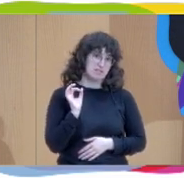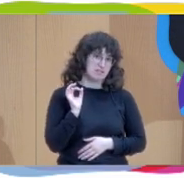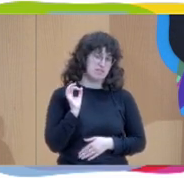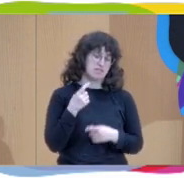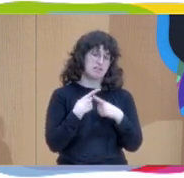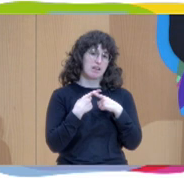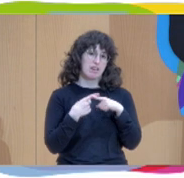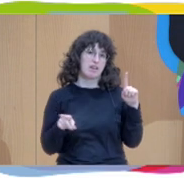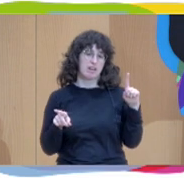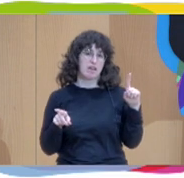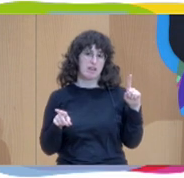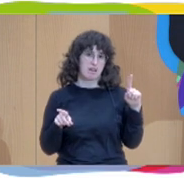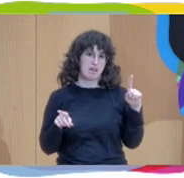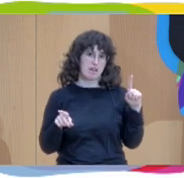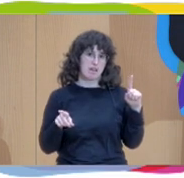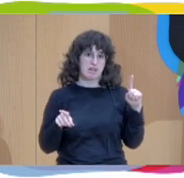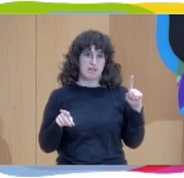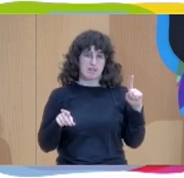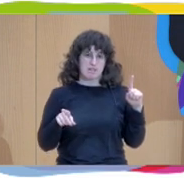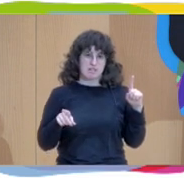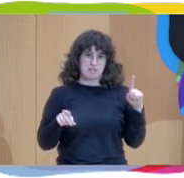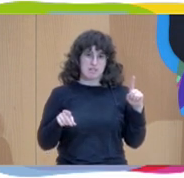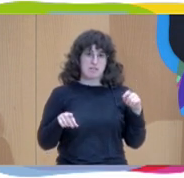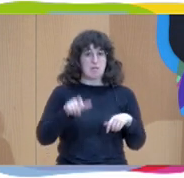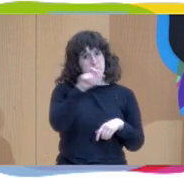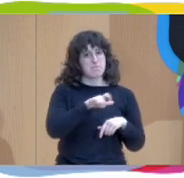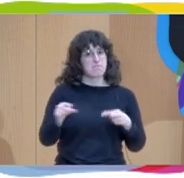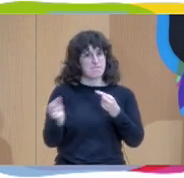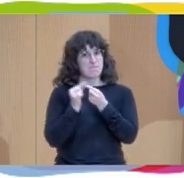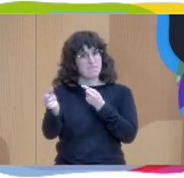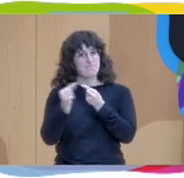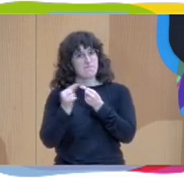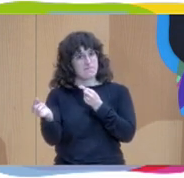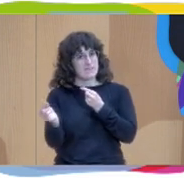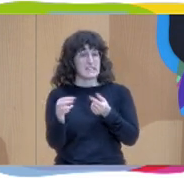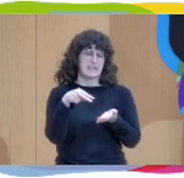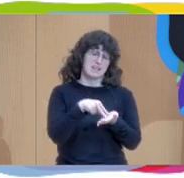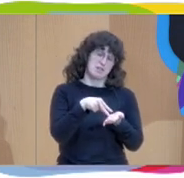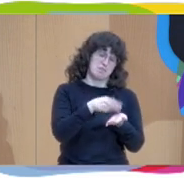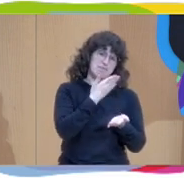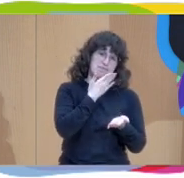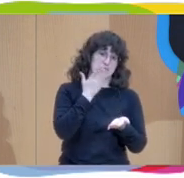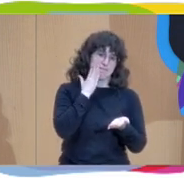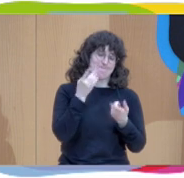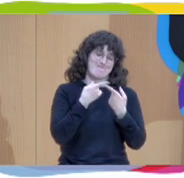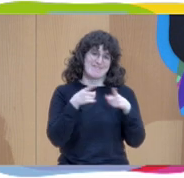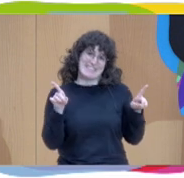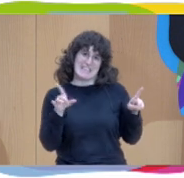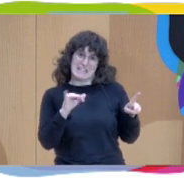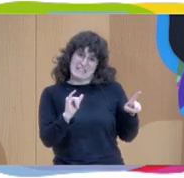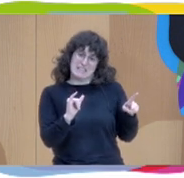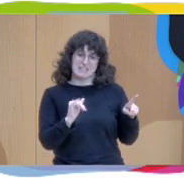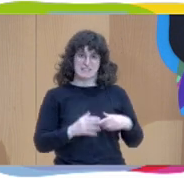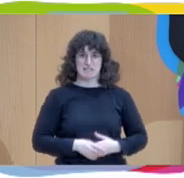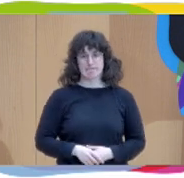and on-site trainings, and mostly the reason was the tool used during the sessions and other